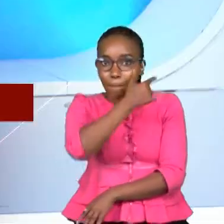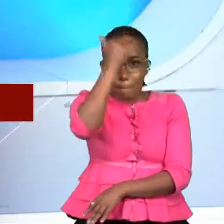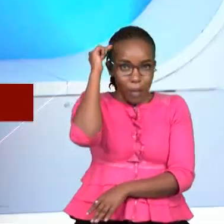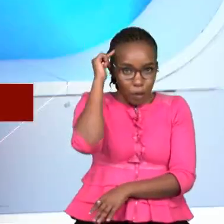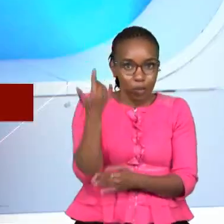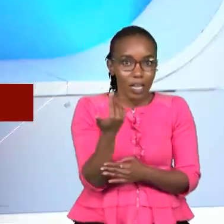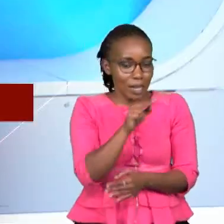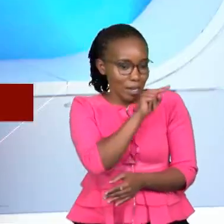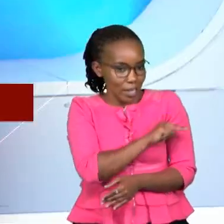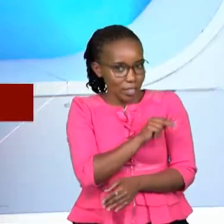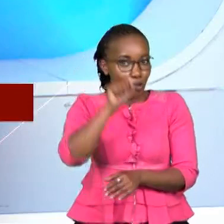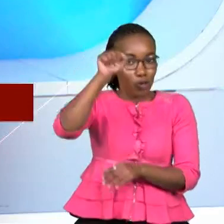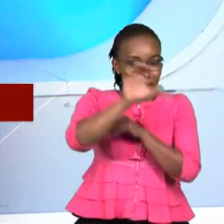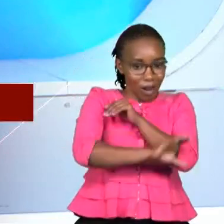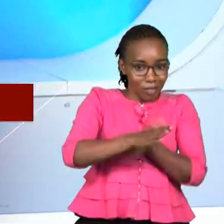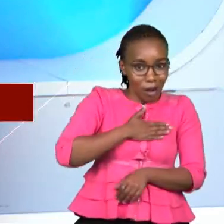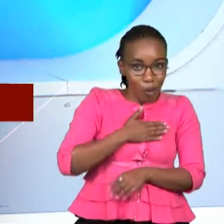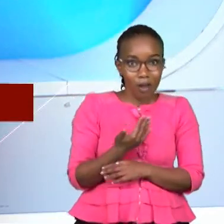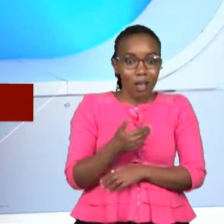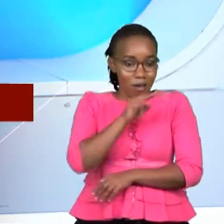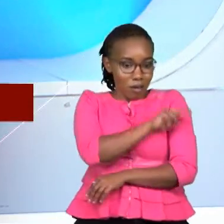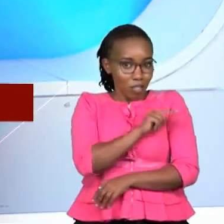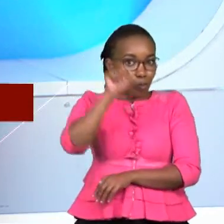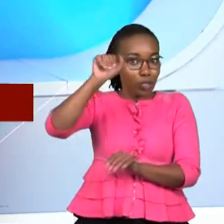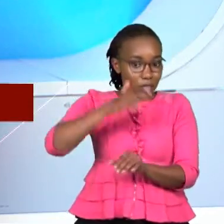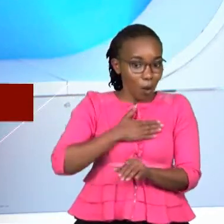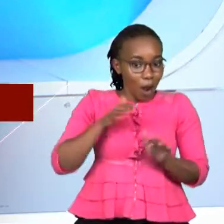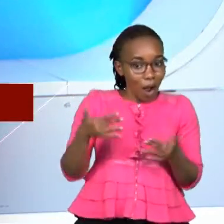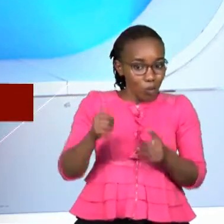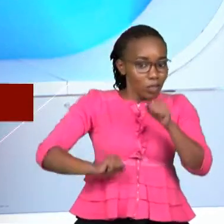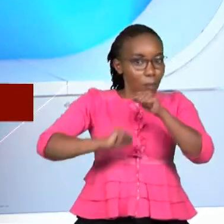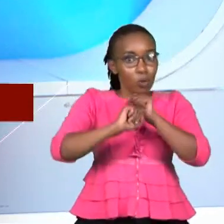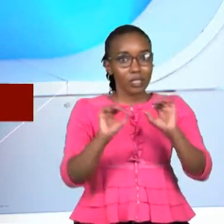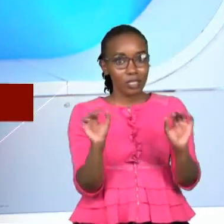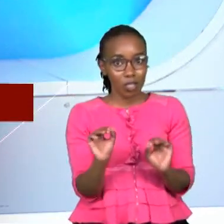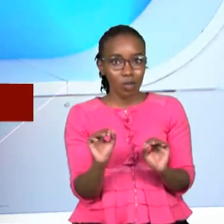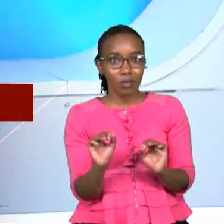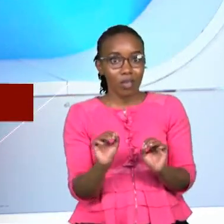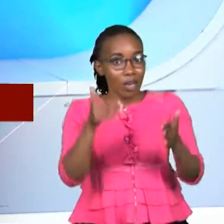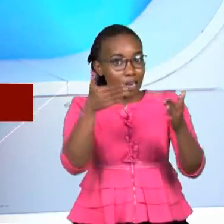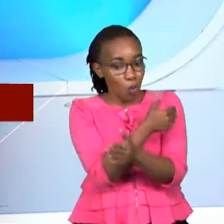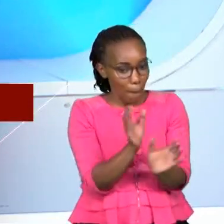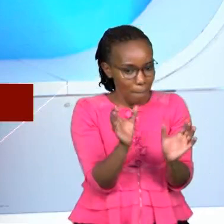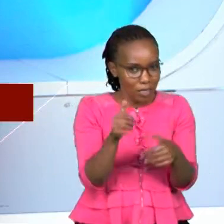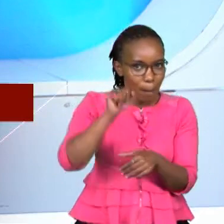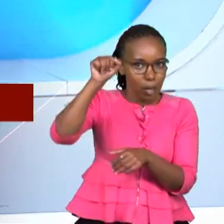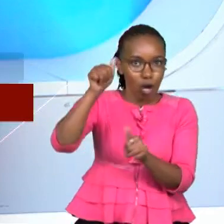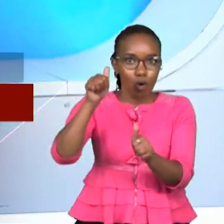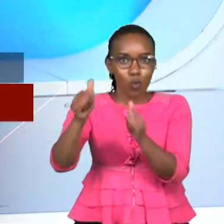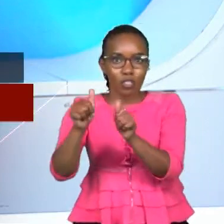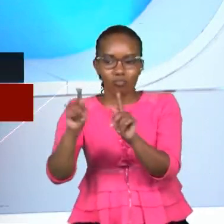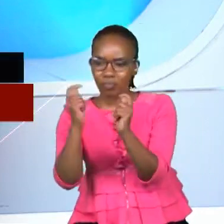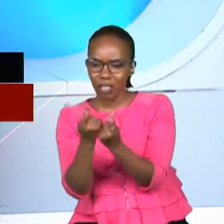the nature of our politics in this country. The nature of our politics is that it does not support new political parties that are not ethnic